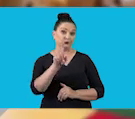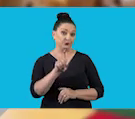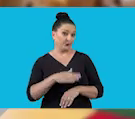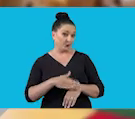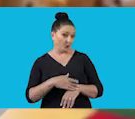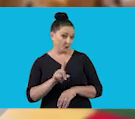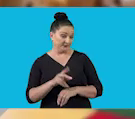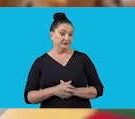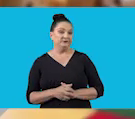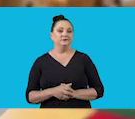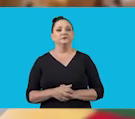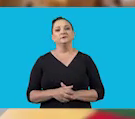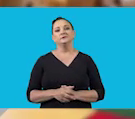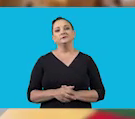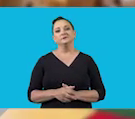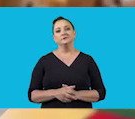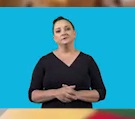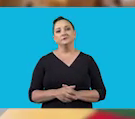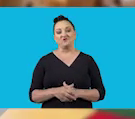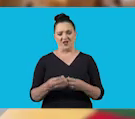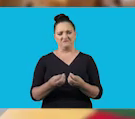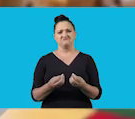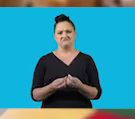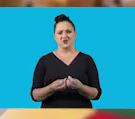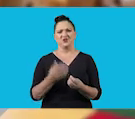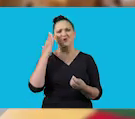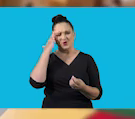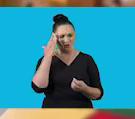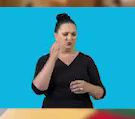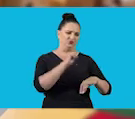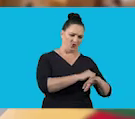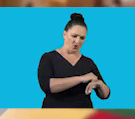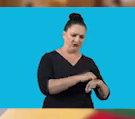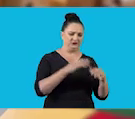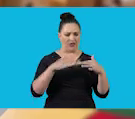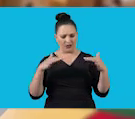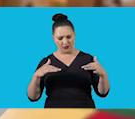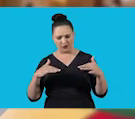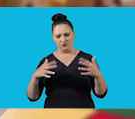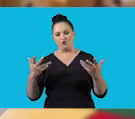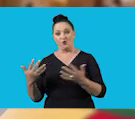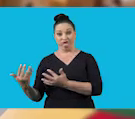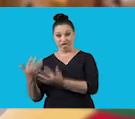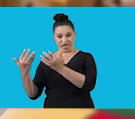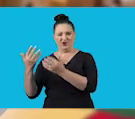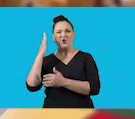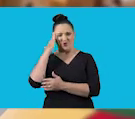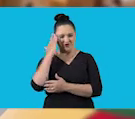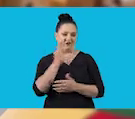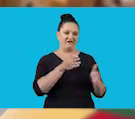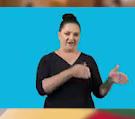another question here is, we know that matter can exist as solid, liquid, or gas in all three states of